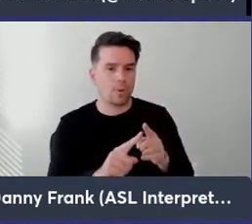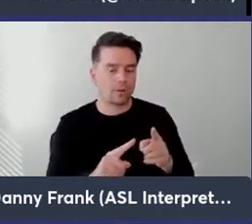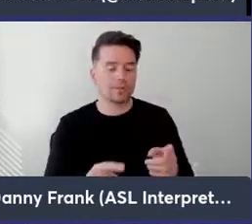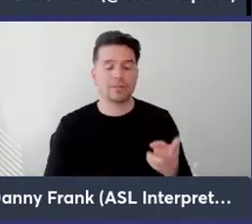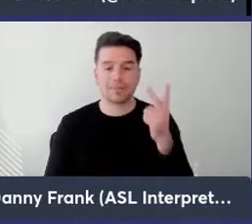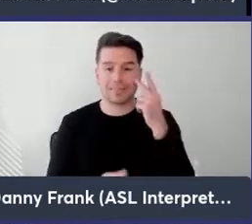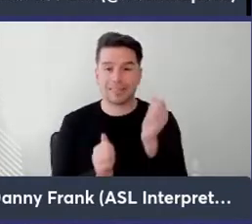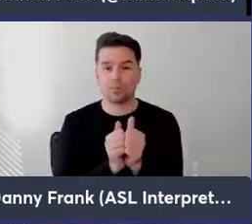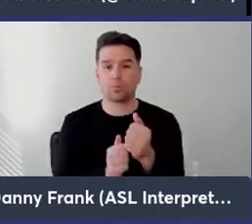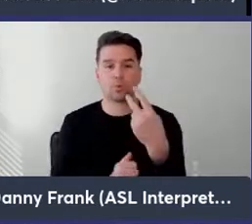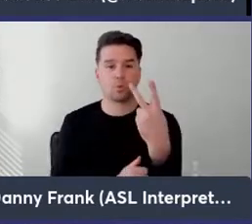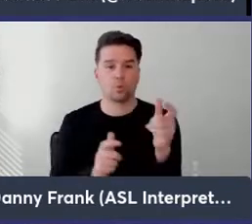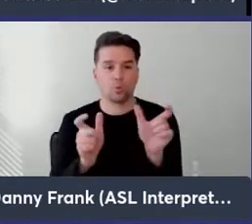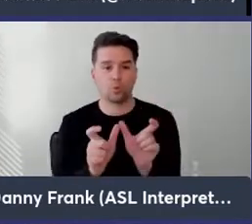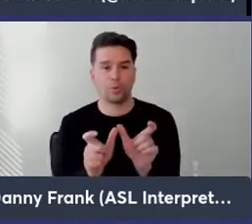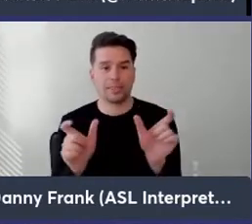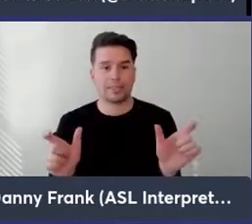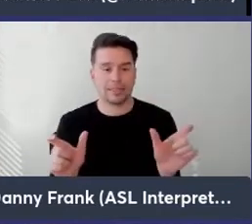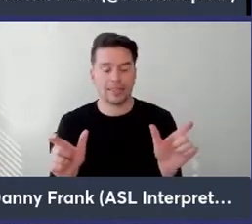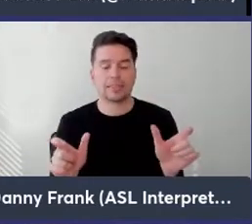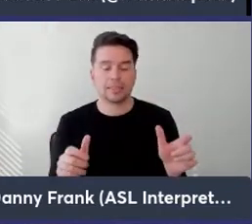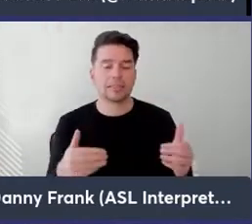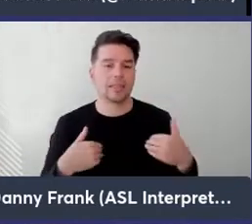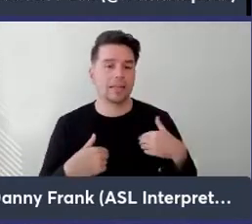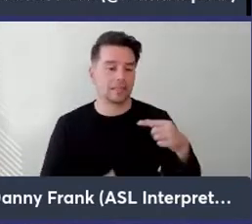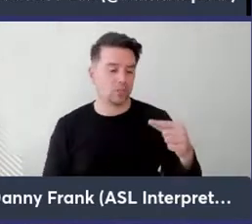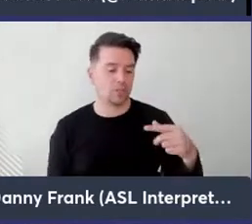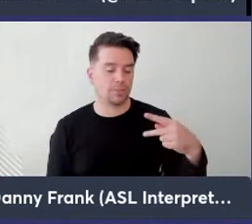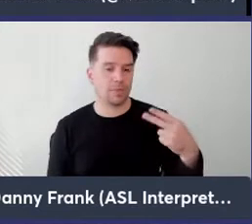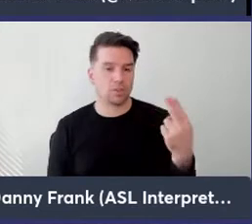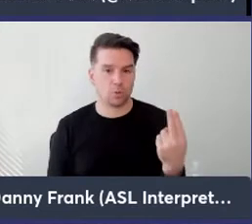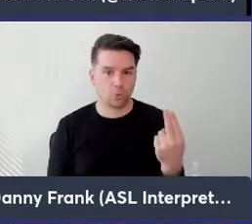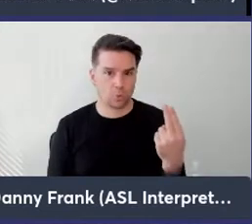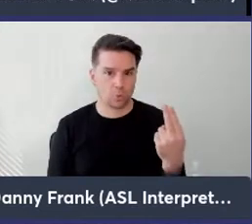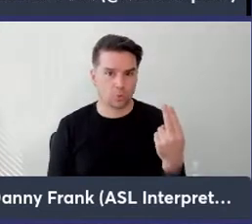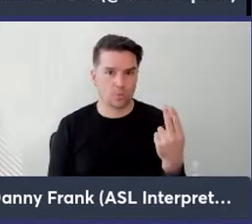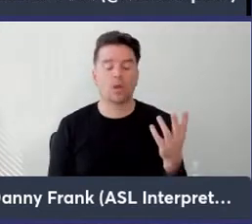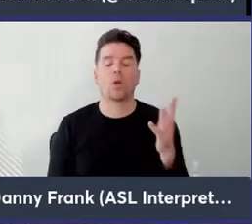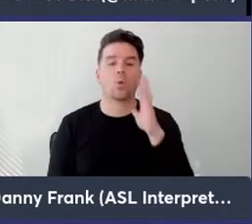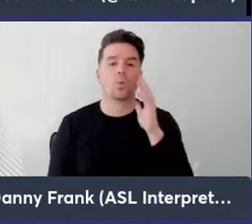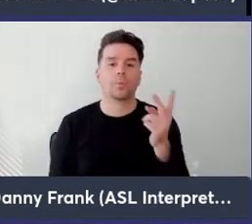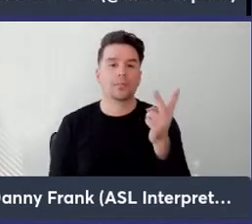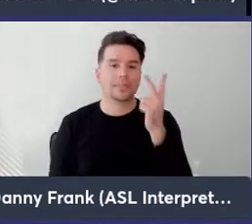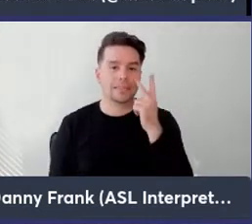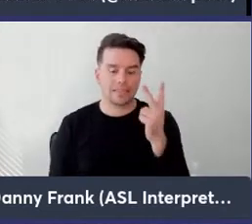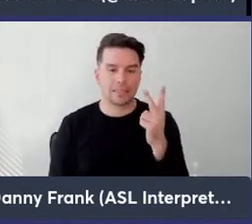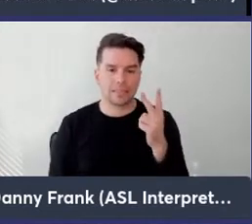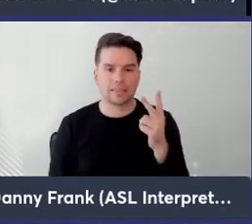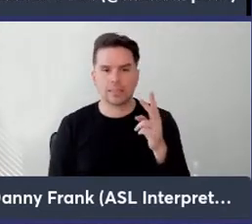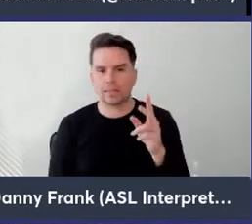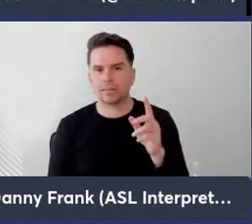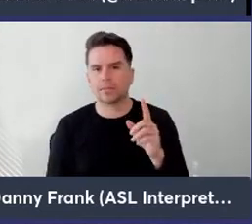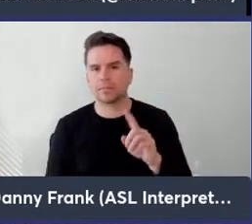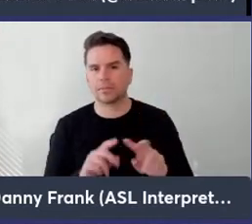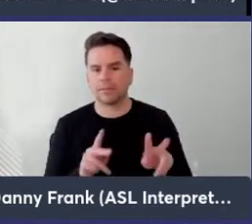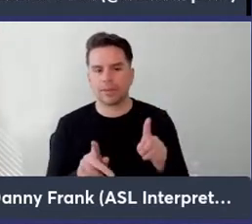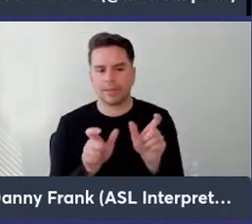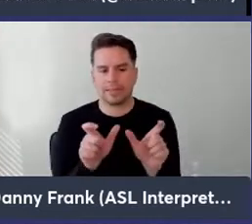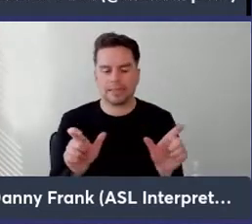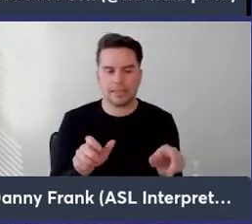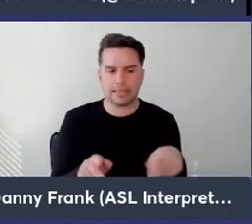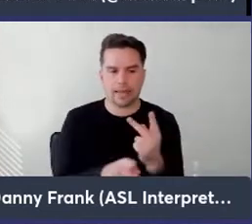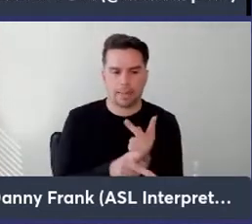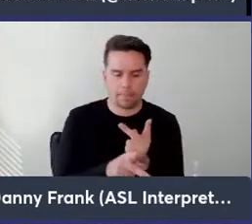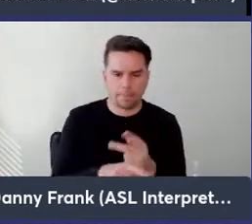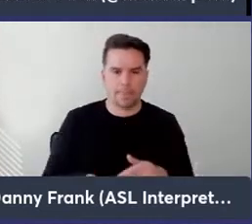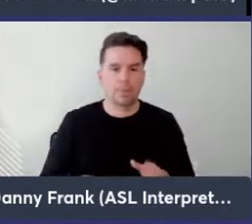is powered by GPUs. In our demo, we'll be seeing an NVIDIA T4 GPU instance type. And when you create that, we'll